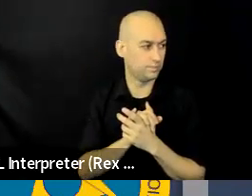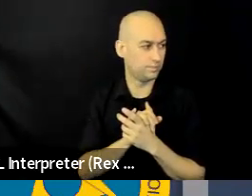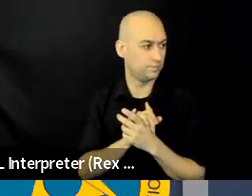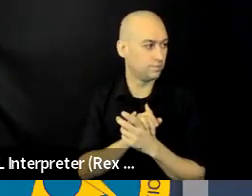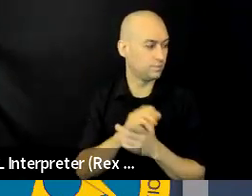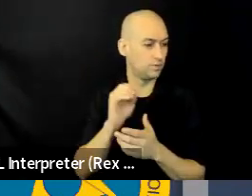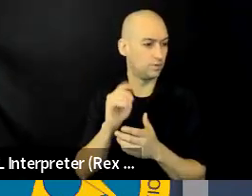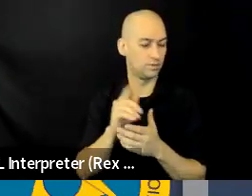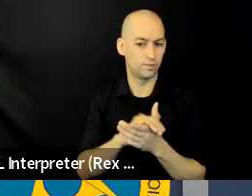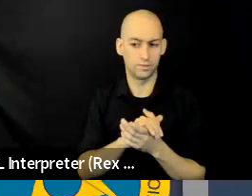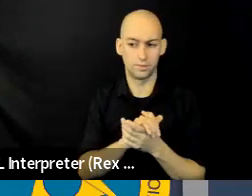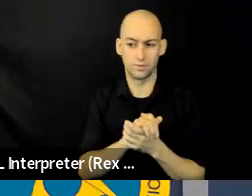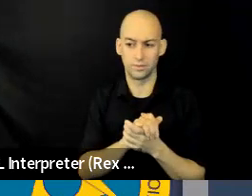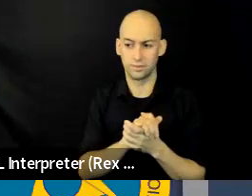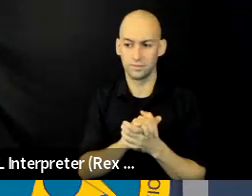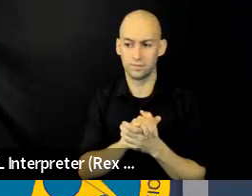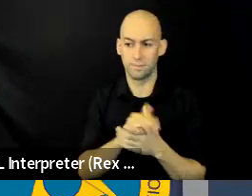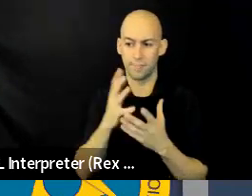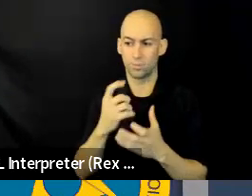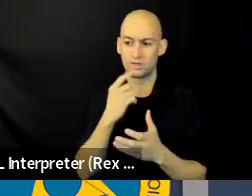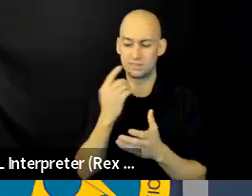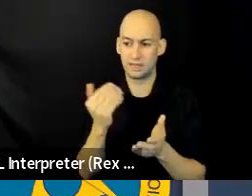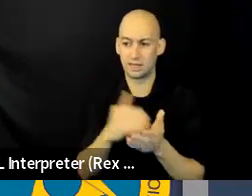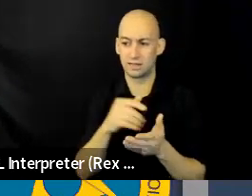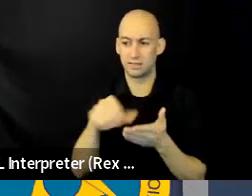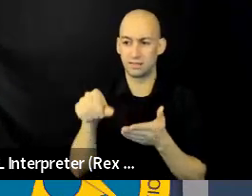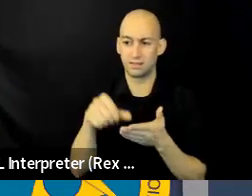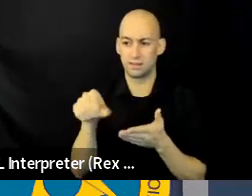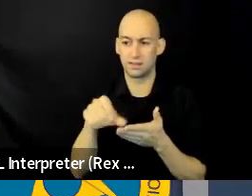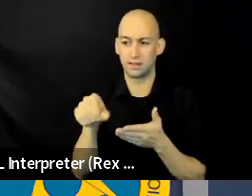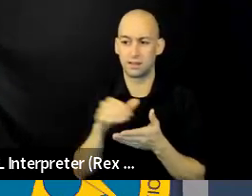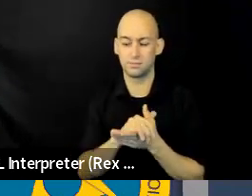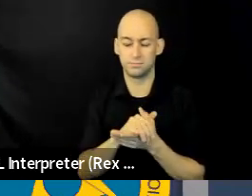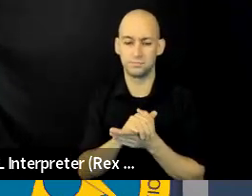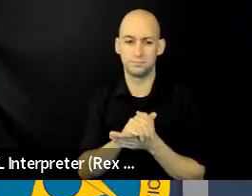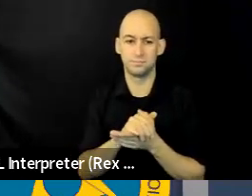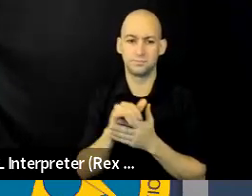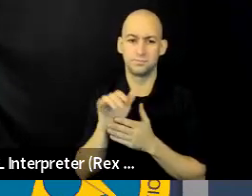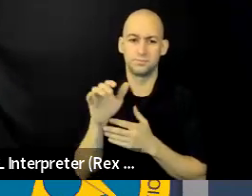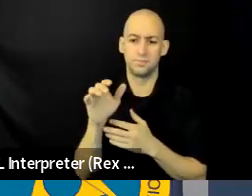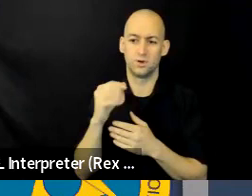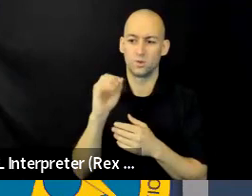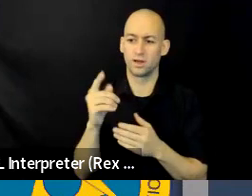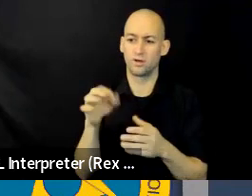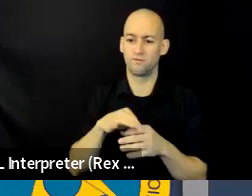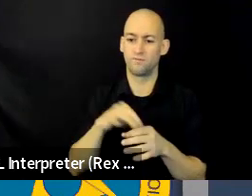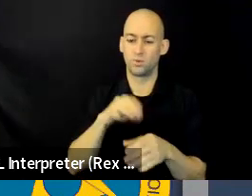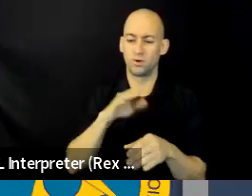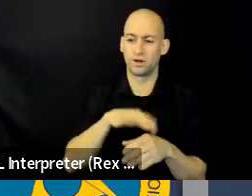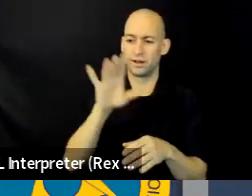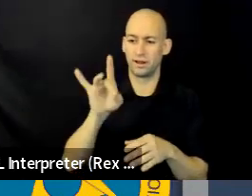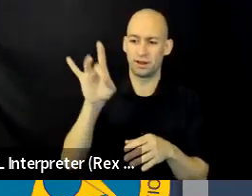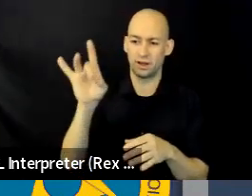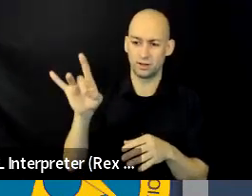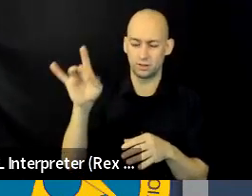okay, Great. you want me to say again the tabs that we're doing for Yes, clarity? John. That That would would be be very great. helpful, John. Okay, so we are voting on